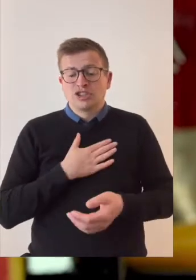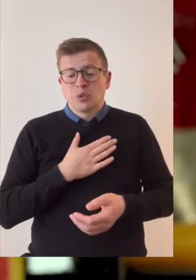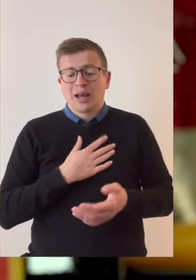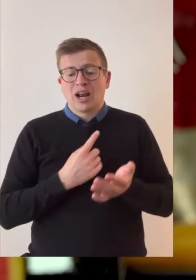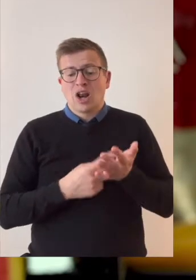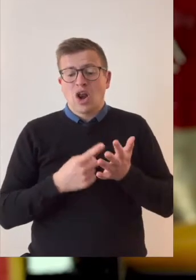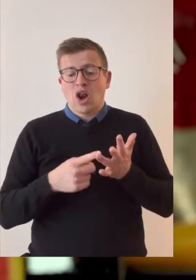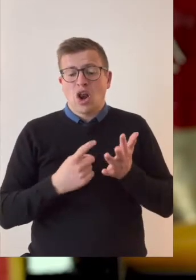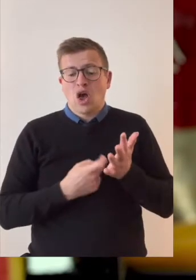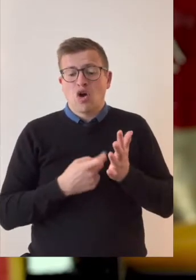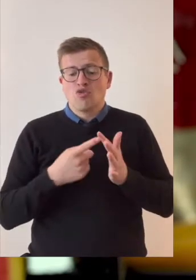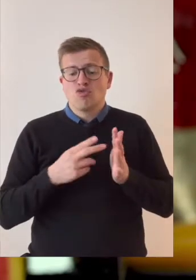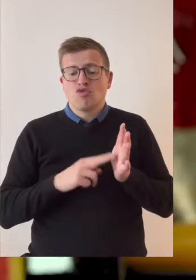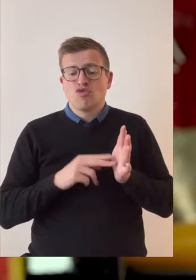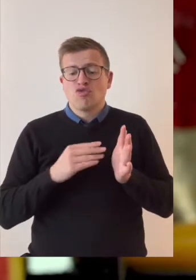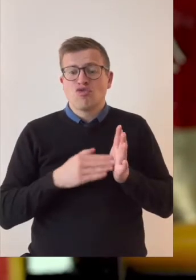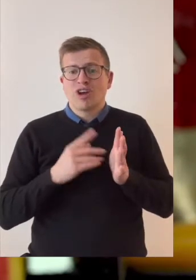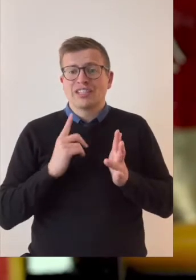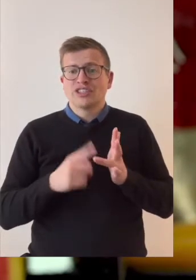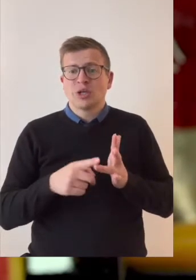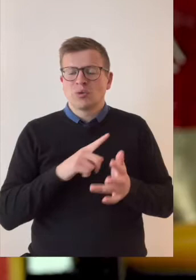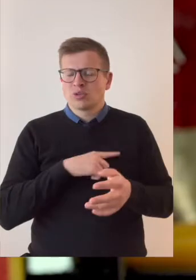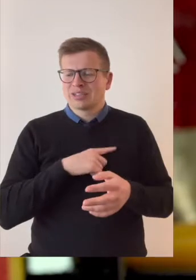I do like Lorenzo, because it has